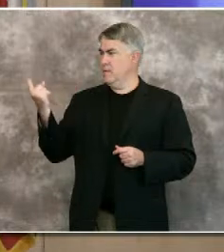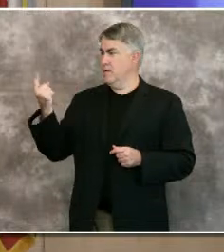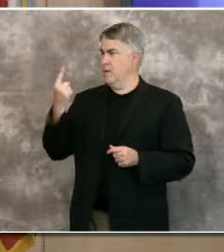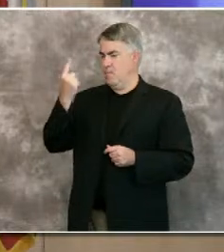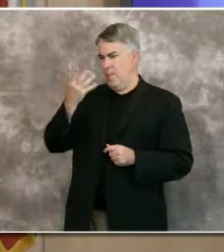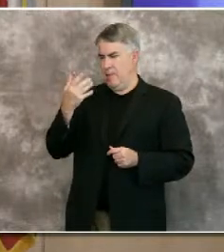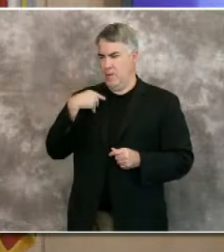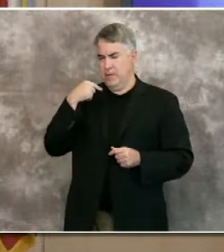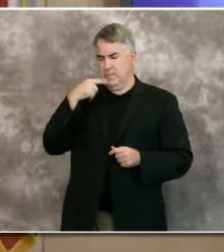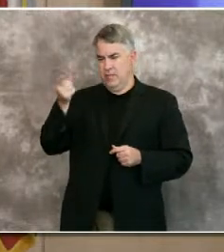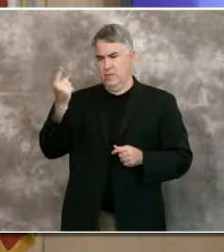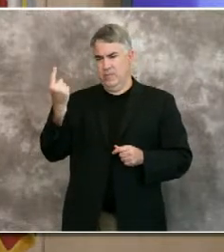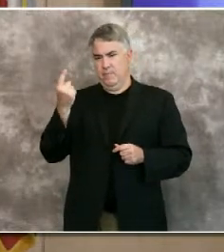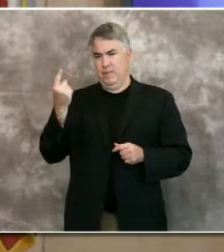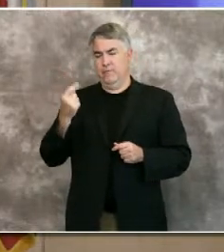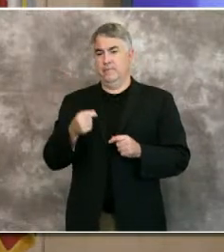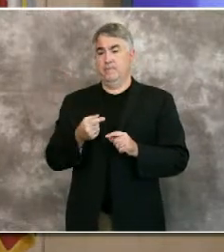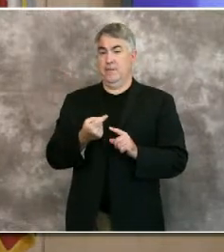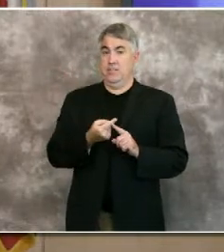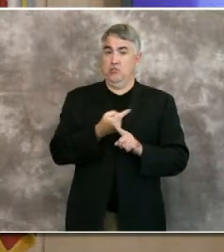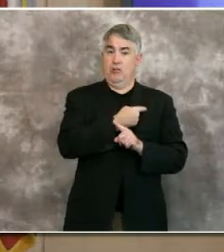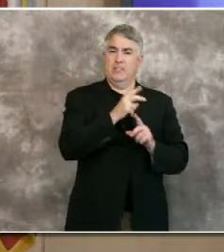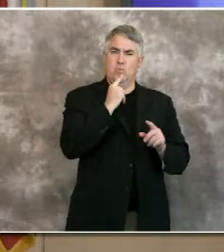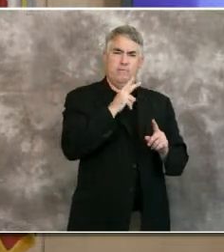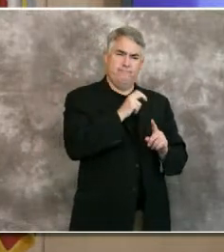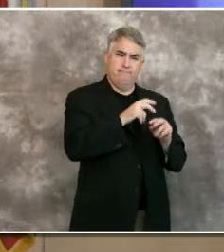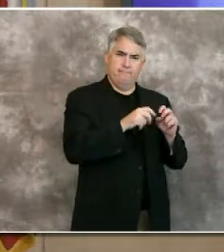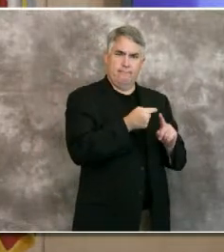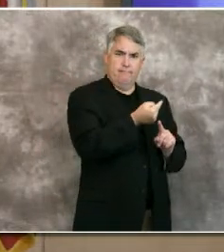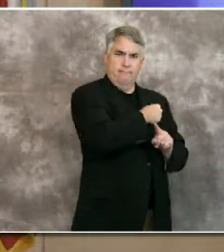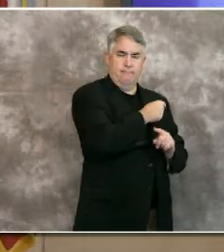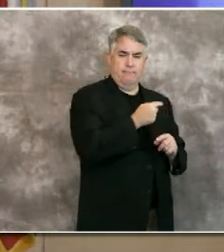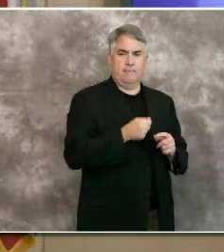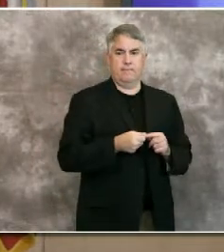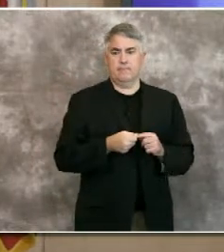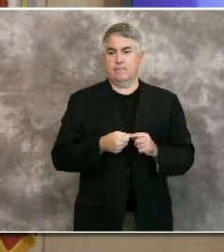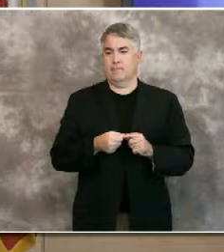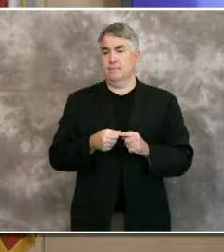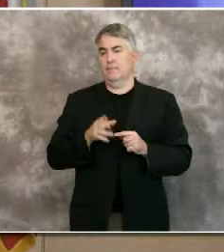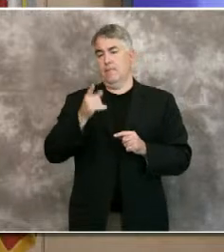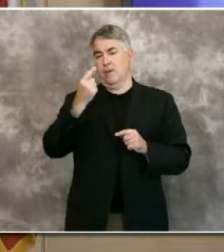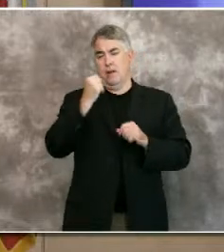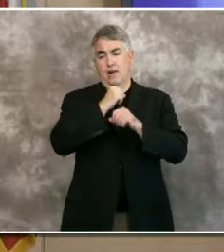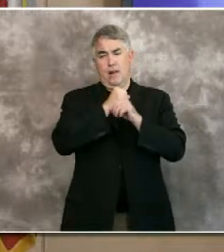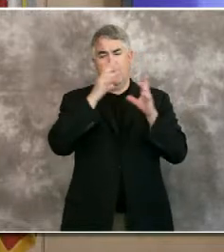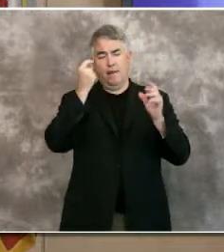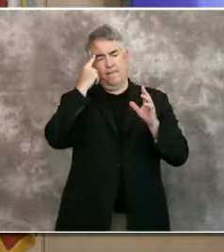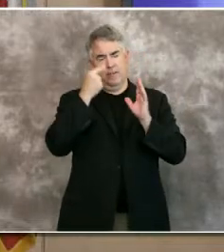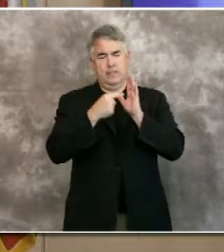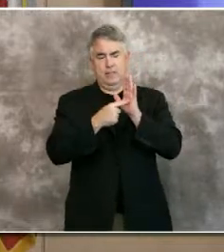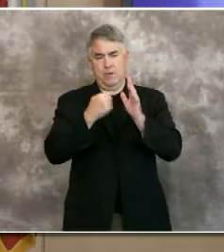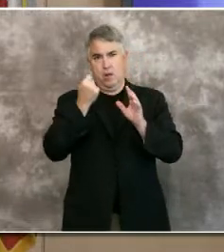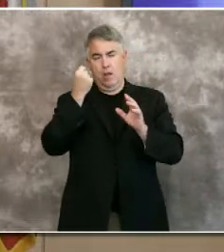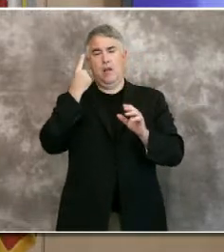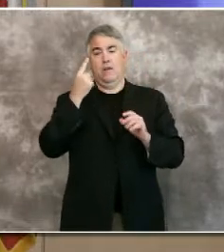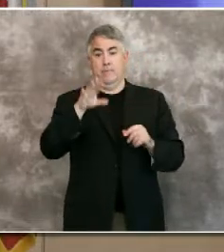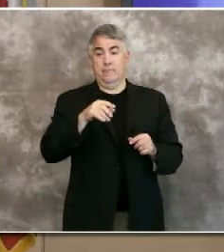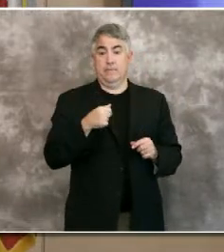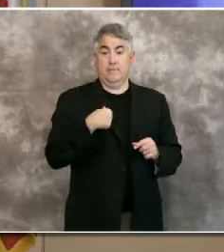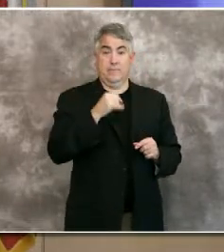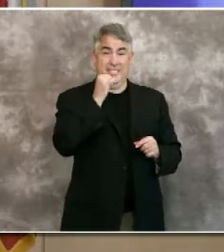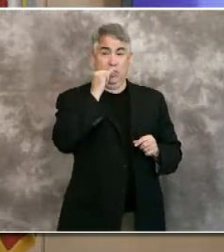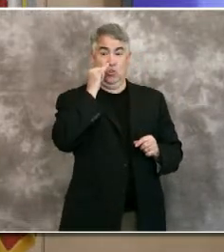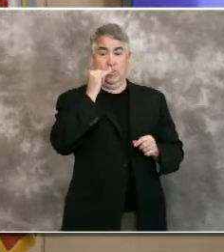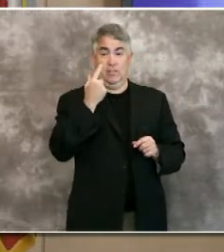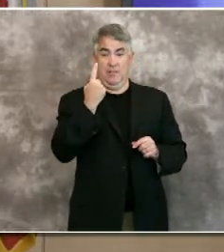contact trace, we continue to get better insight in terms of what's happened. So an outbreak that just happened yesterday with 4 individuals, as we go